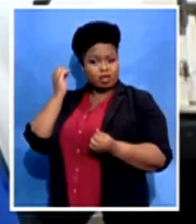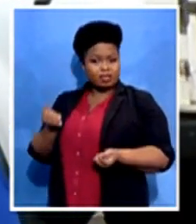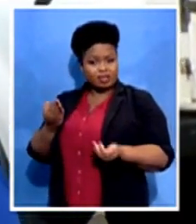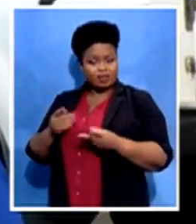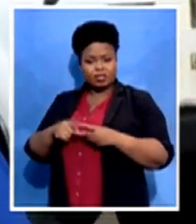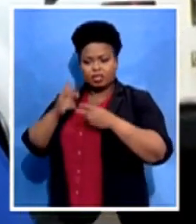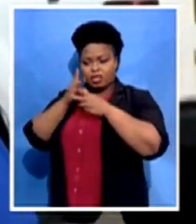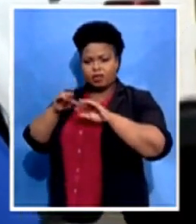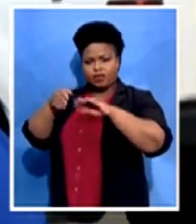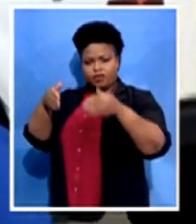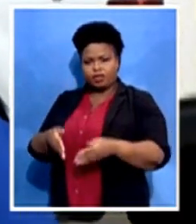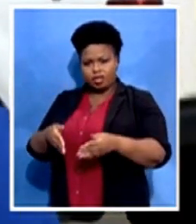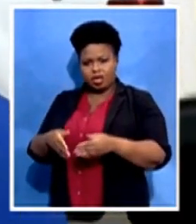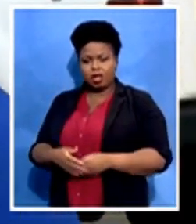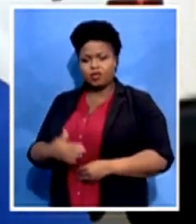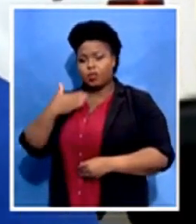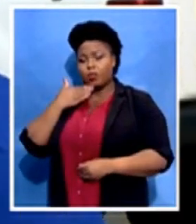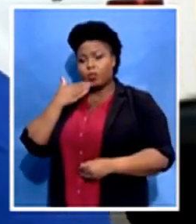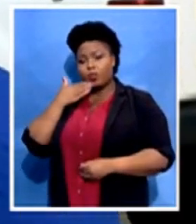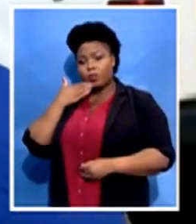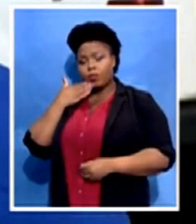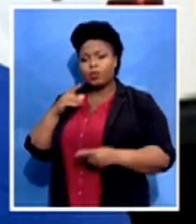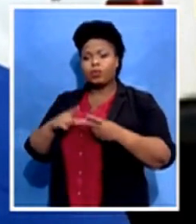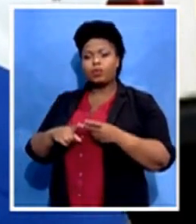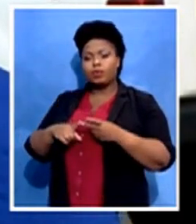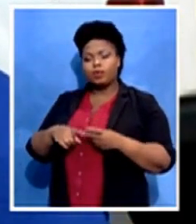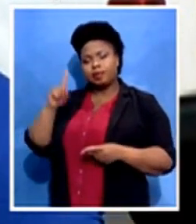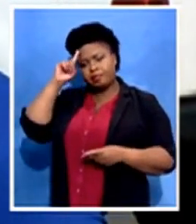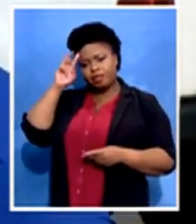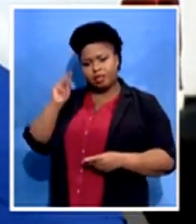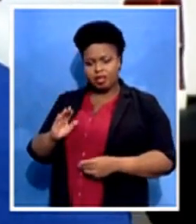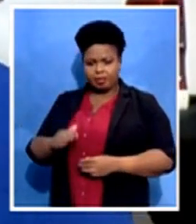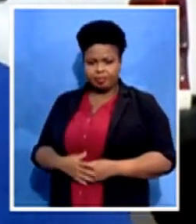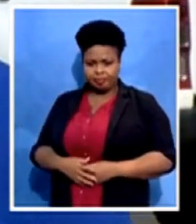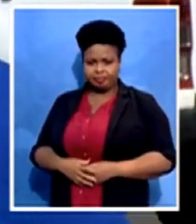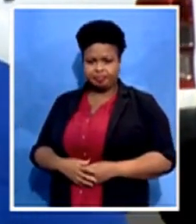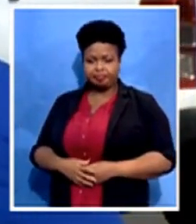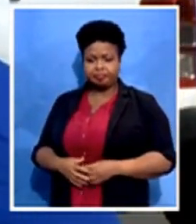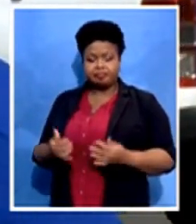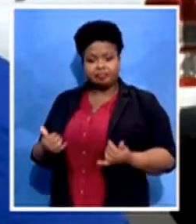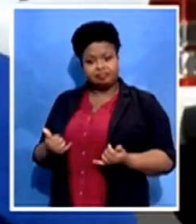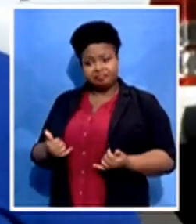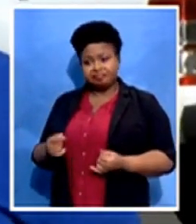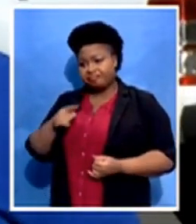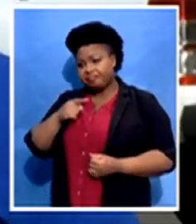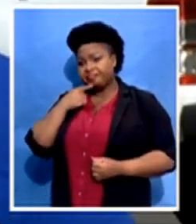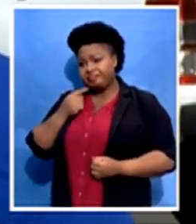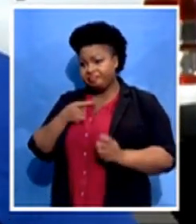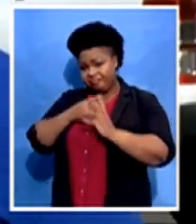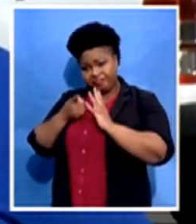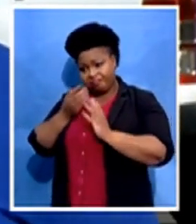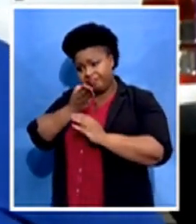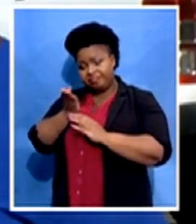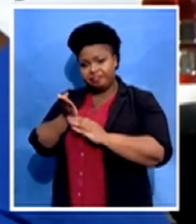the late Dr. Nelson Mandela. So today they are alleged to have been involved in the process